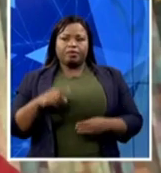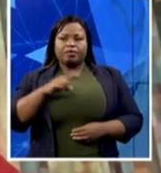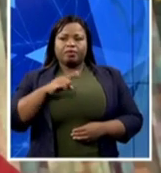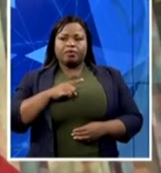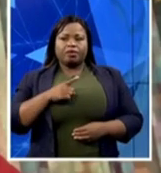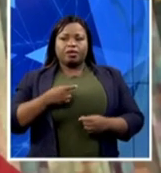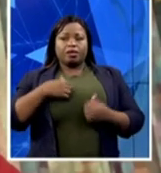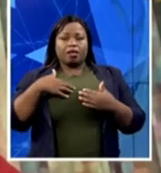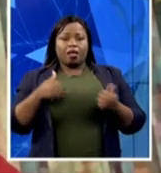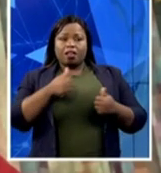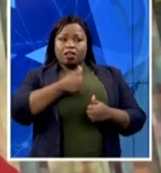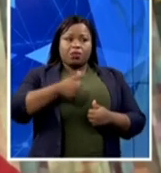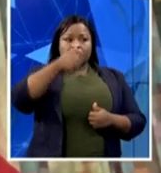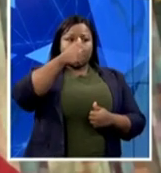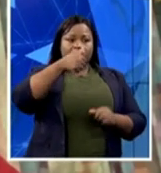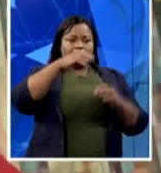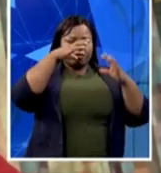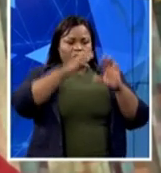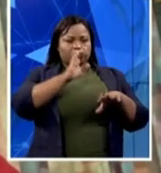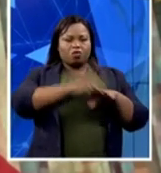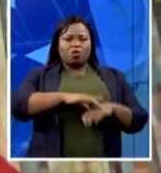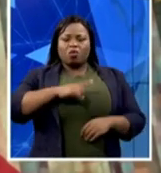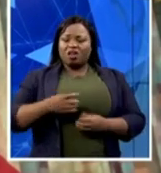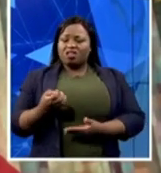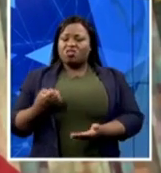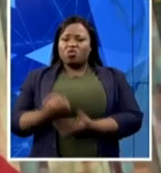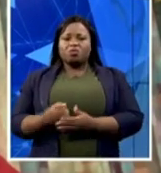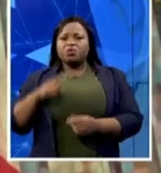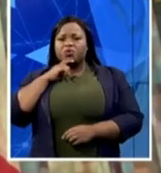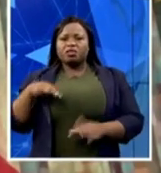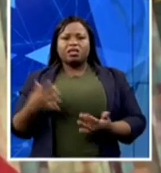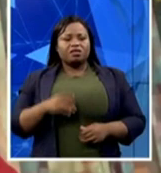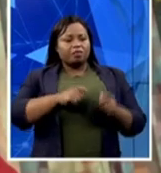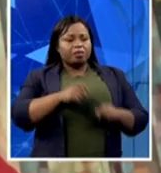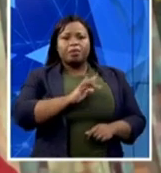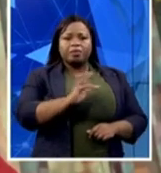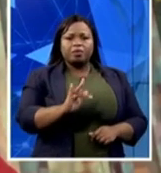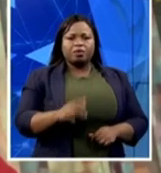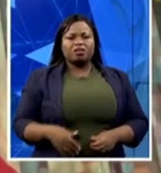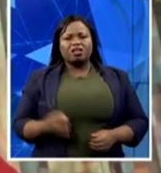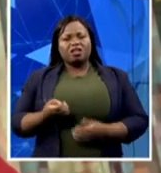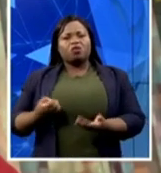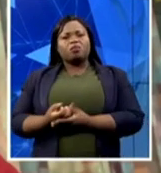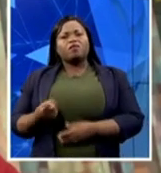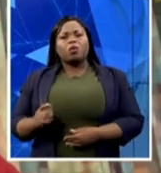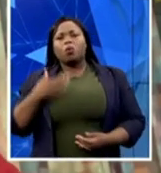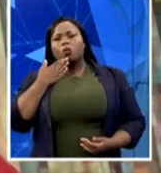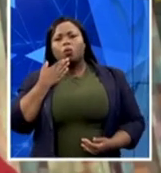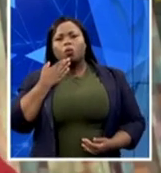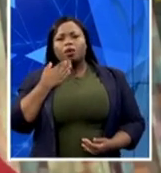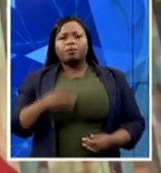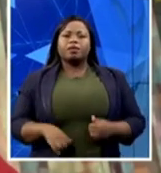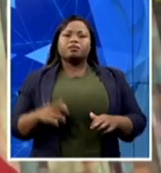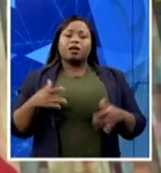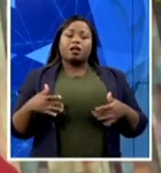having an economy with half your population dead. Who's going to enjoy those economic benefits? We need to stay alive now, and that should be